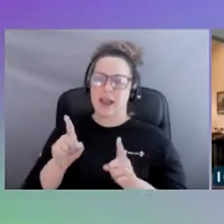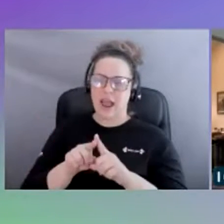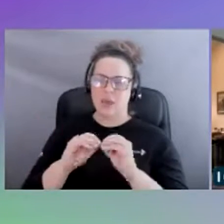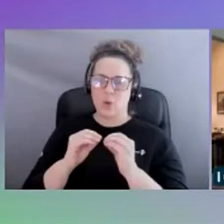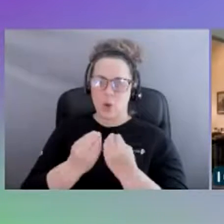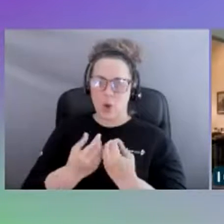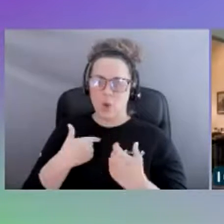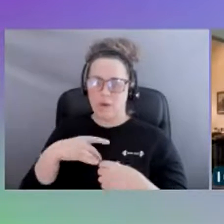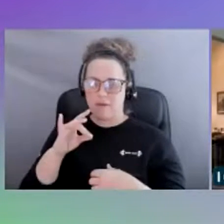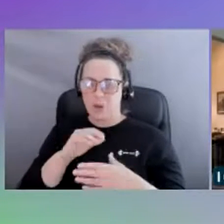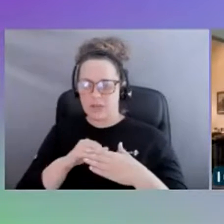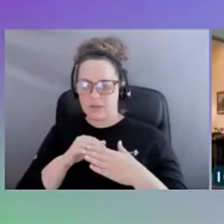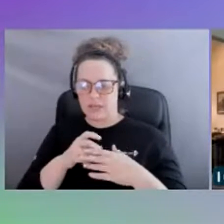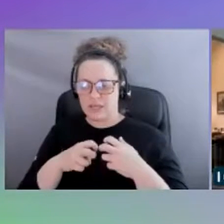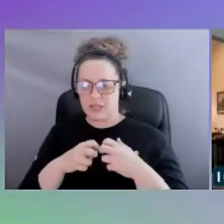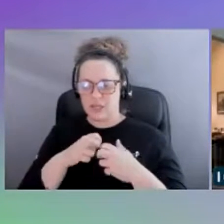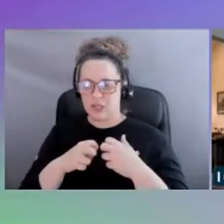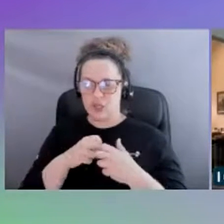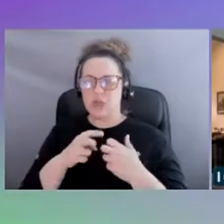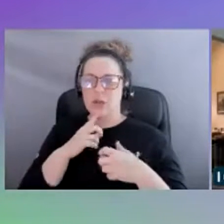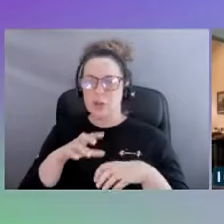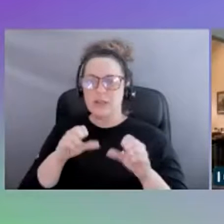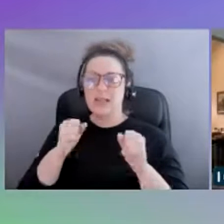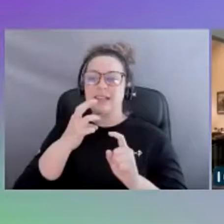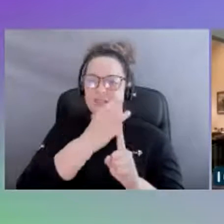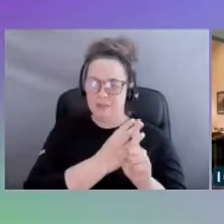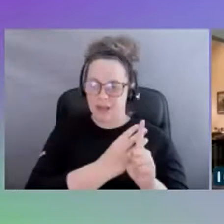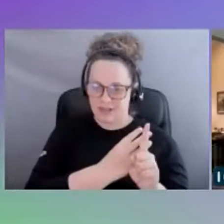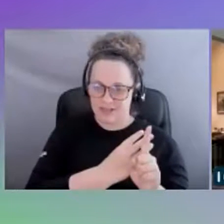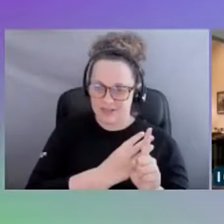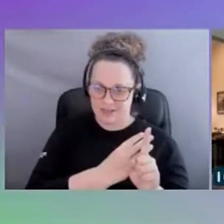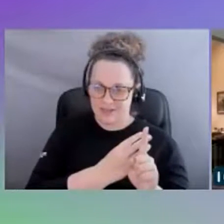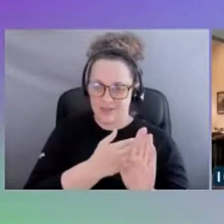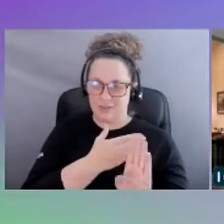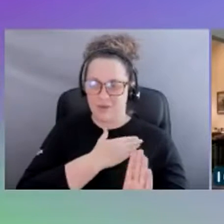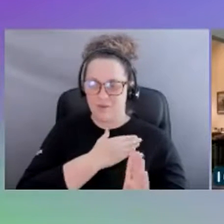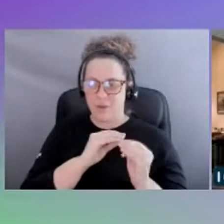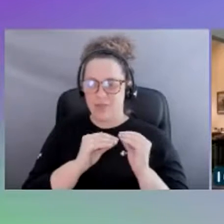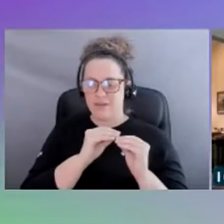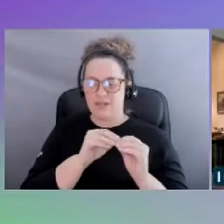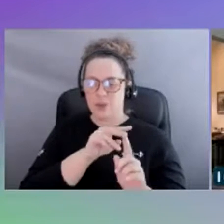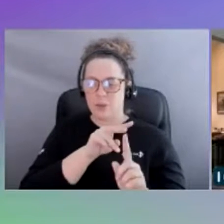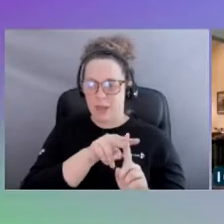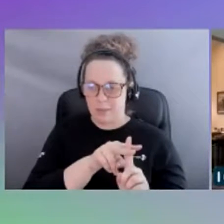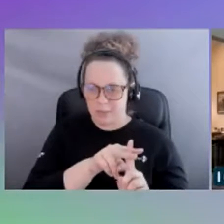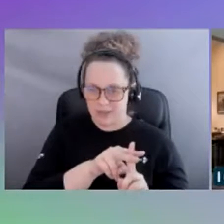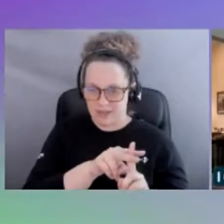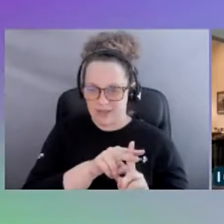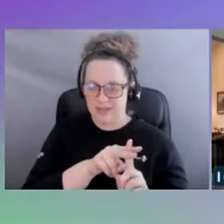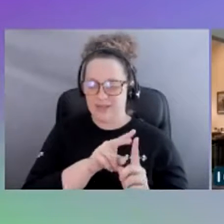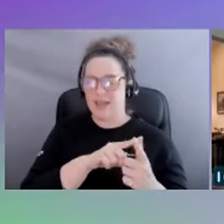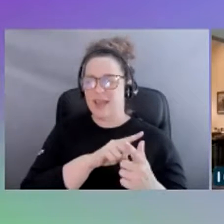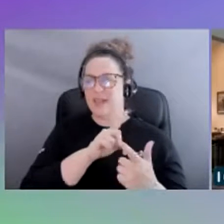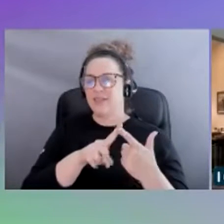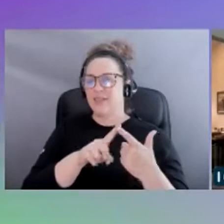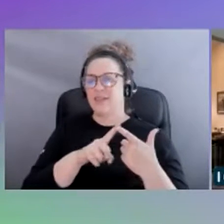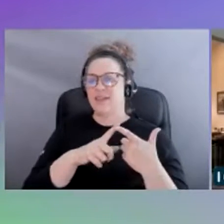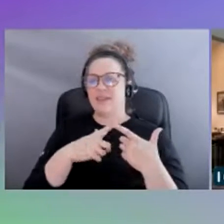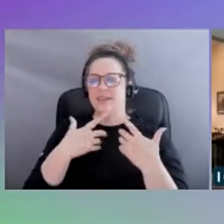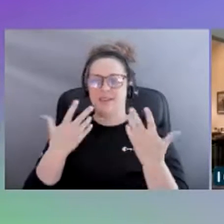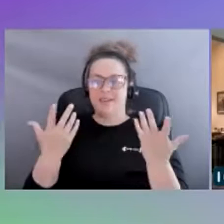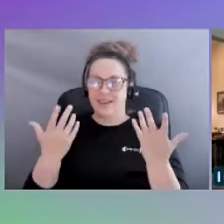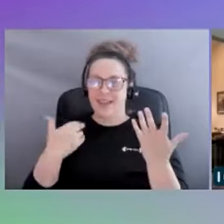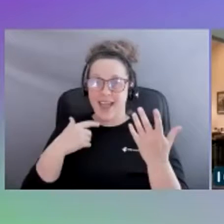we found accessibility issues, it would take 6 months before the fix could be implemented. And so, yeah,